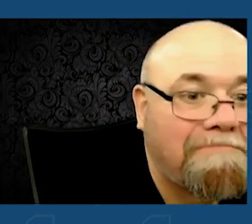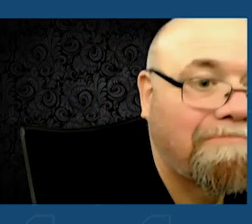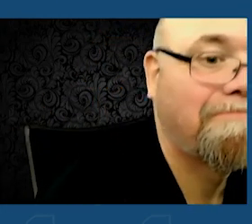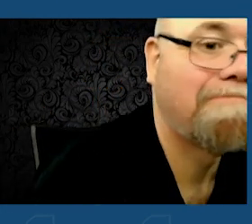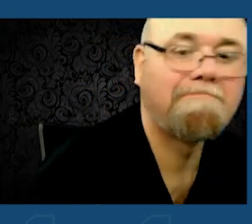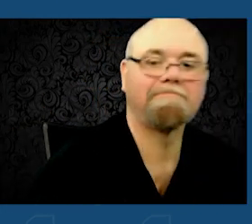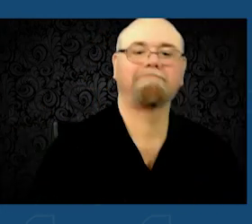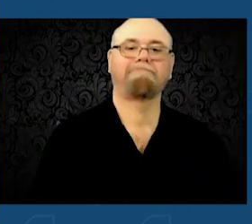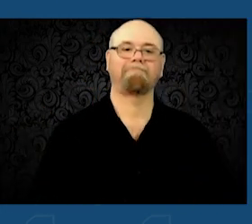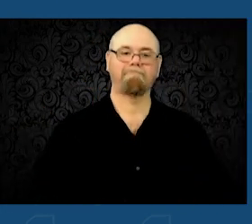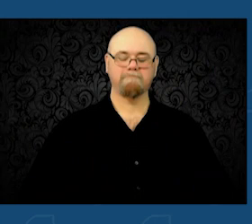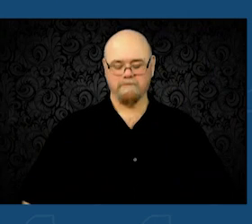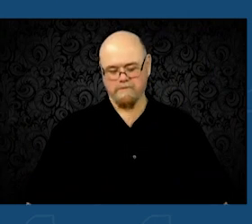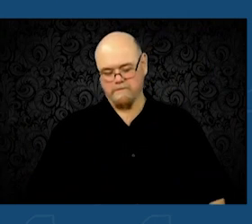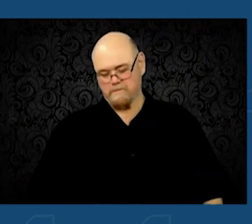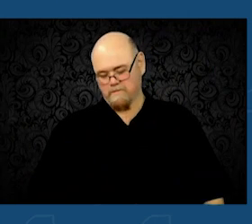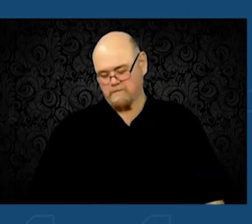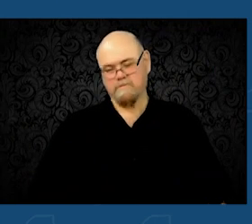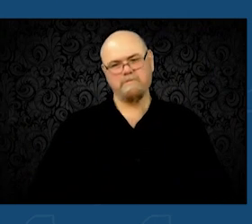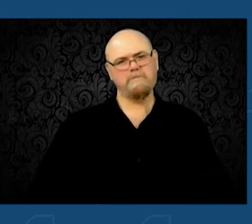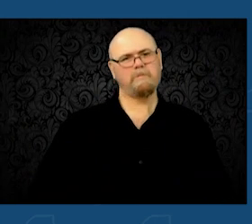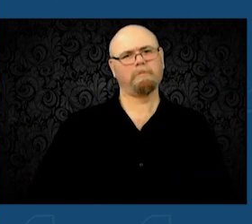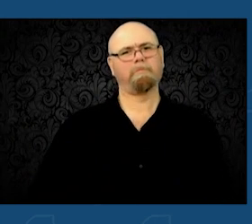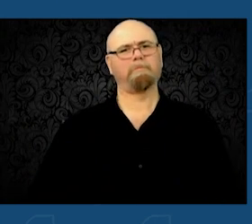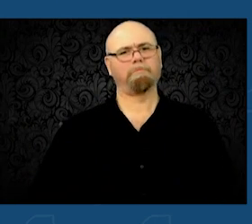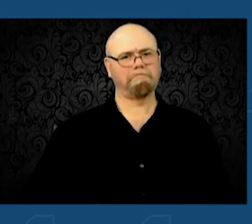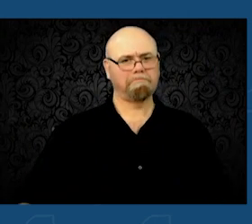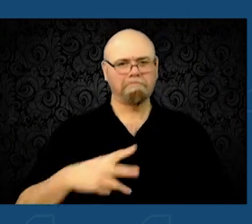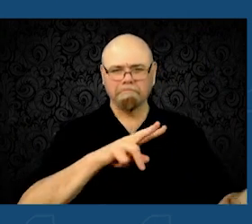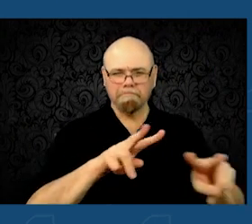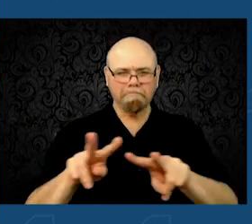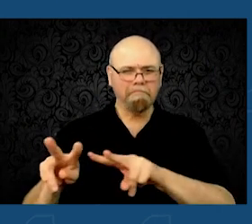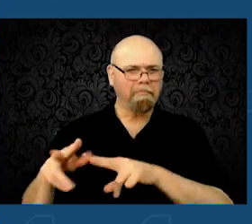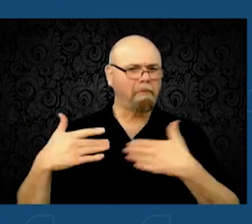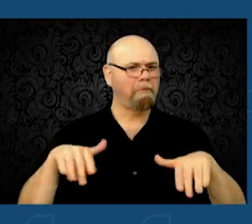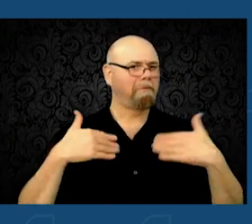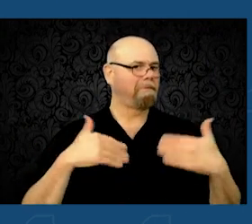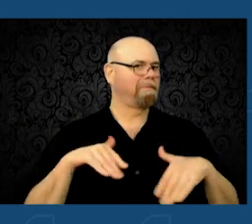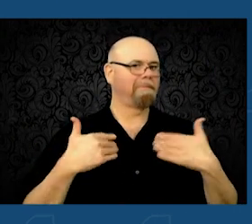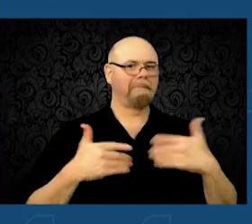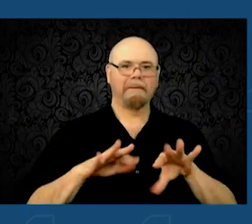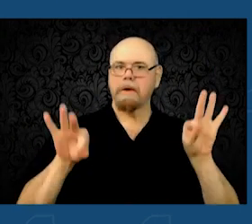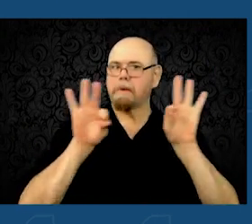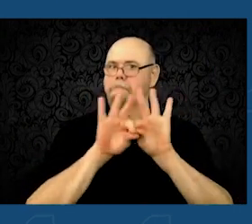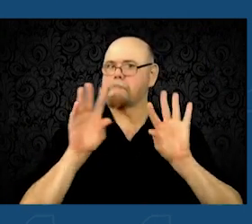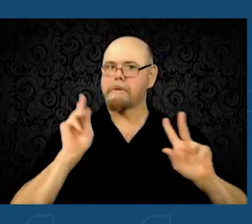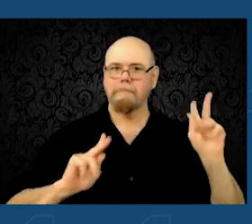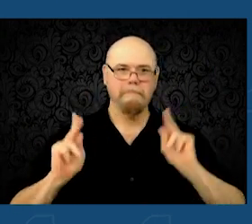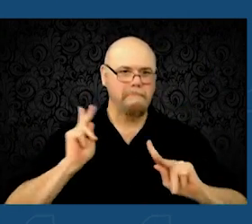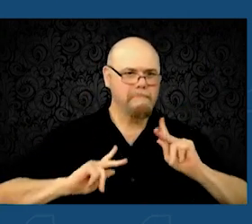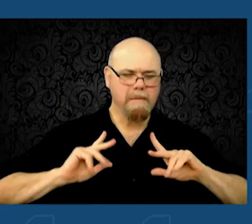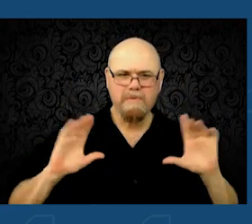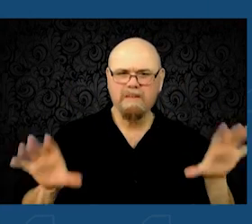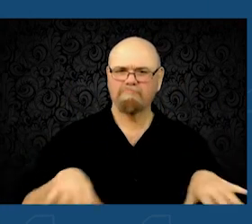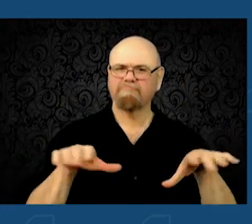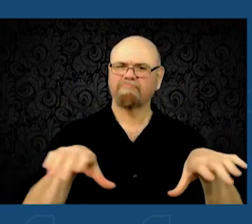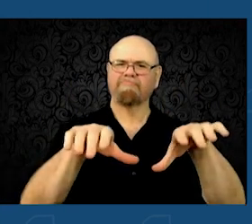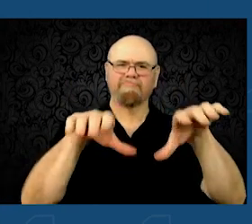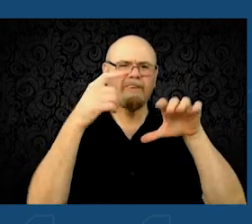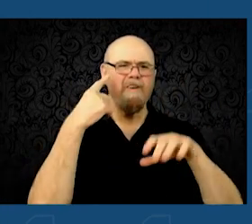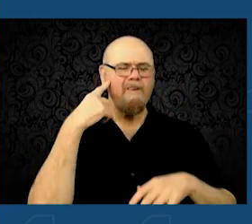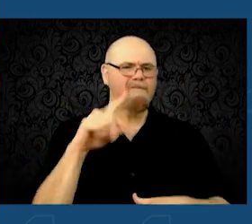I look around the room and I see a lot of movers and shakers that make things happen in Buffalo and Western New York. So let me thank you